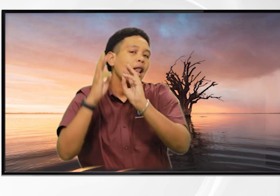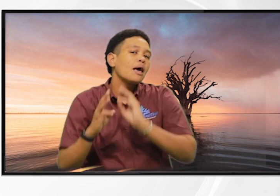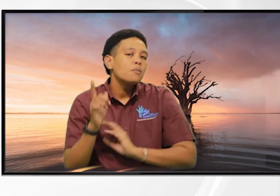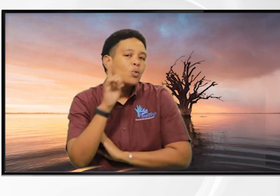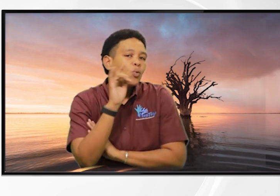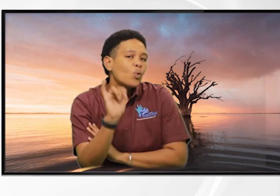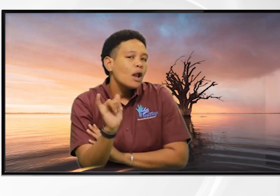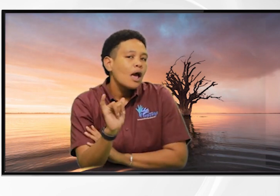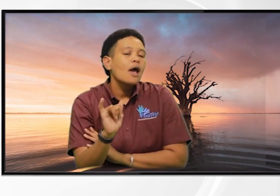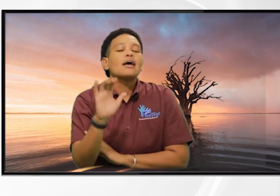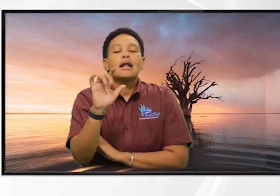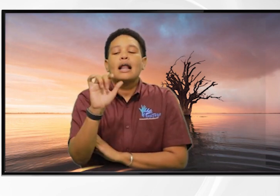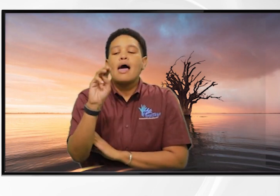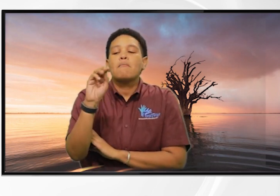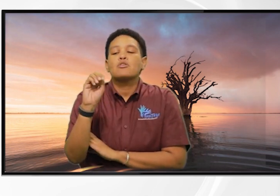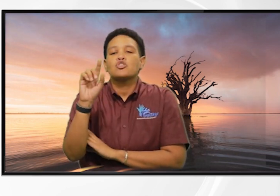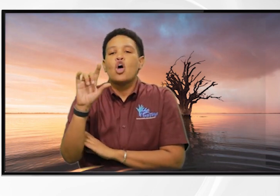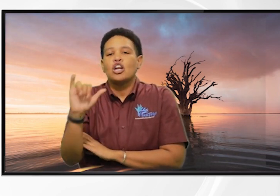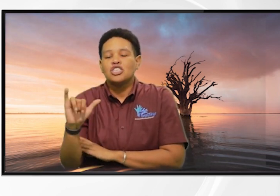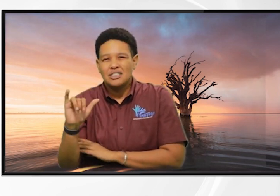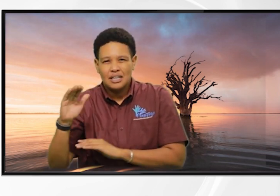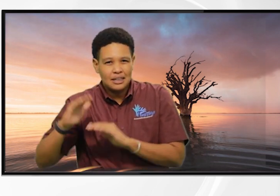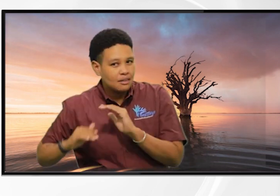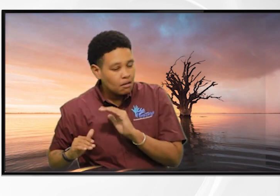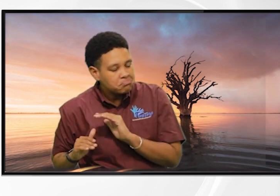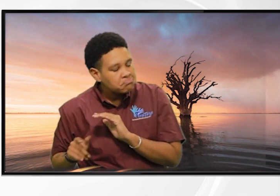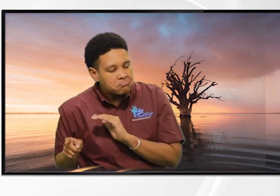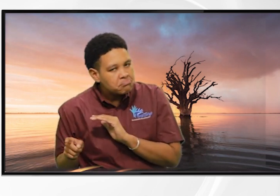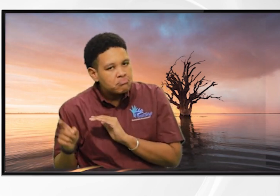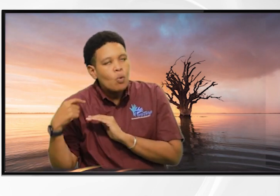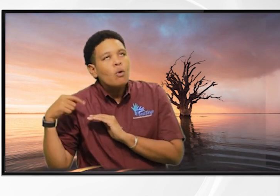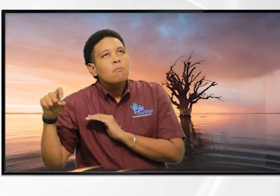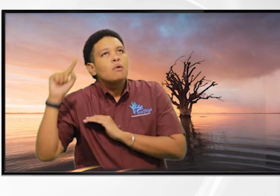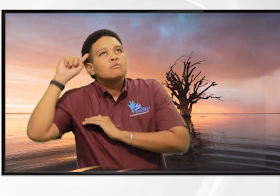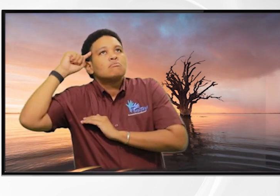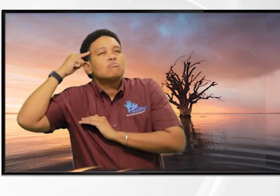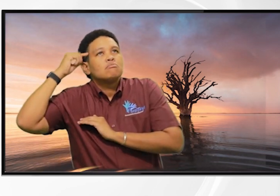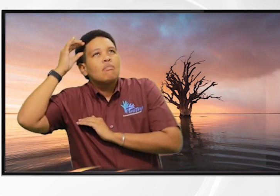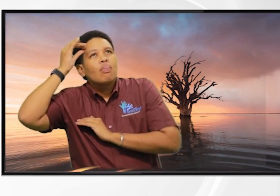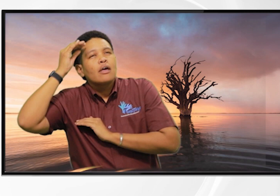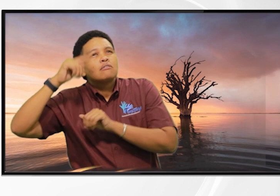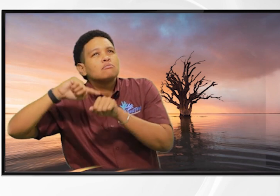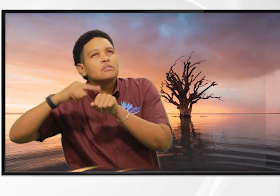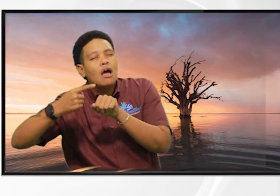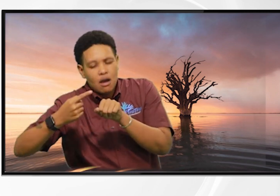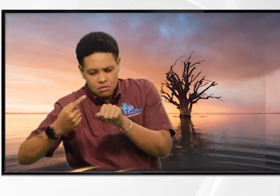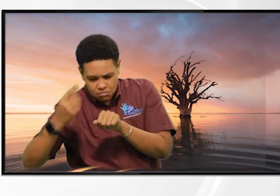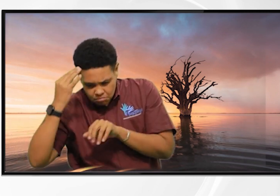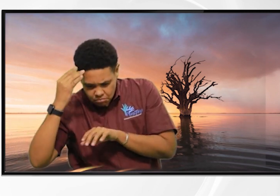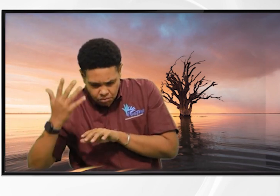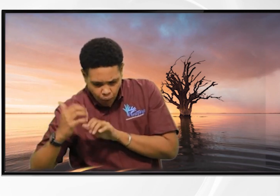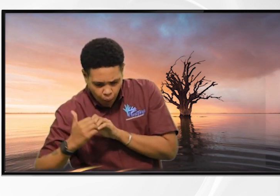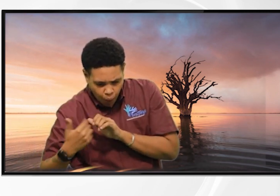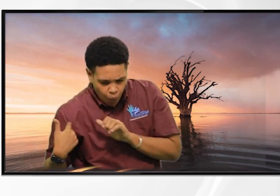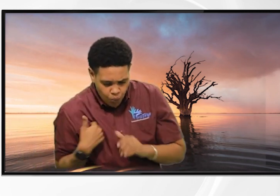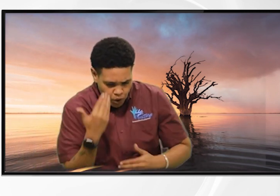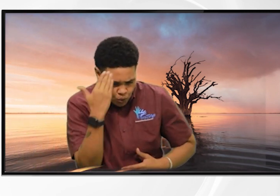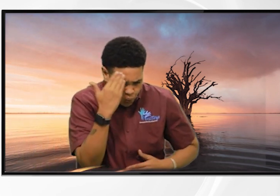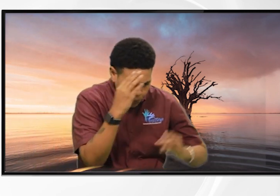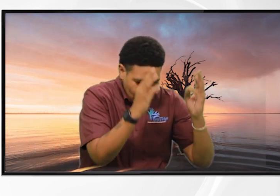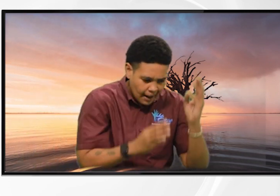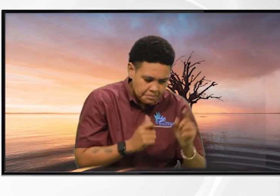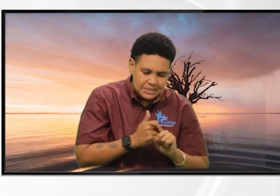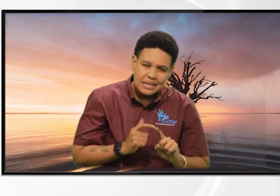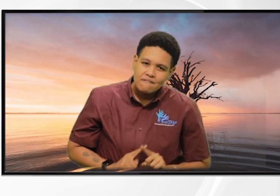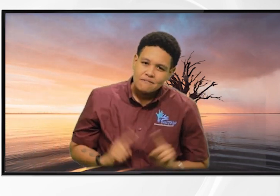the climatology. Rather, we must begin to factor in how we already know the climate is varying from the